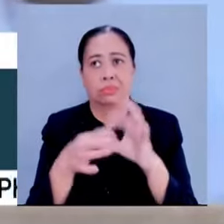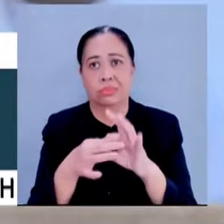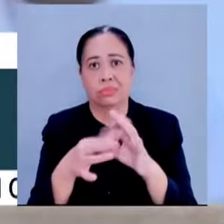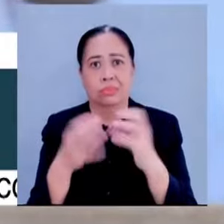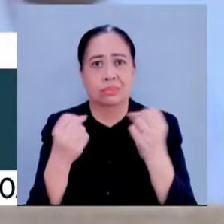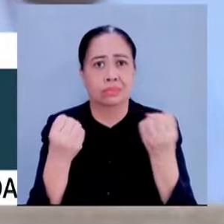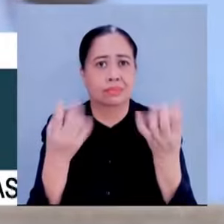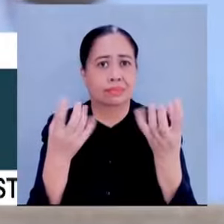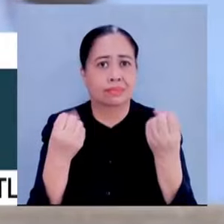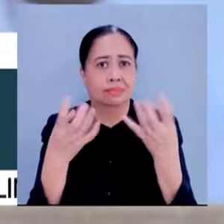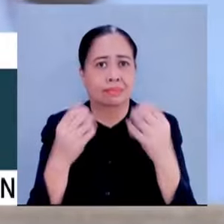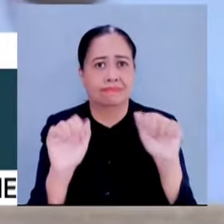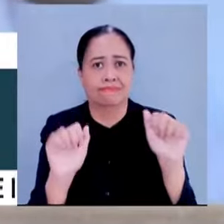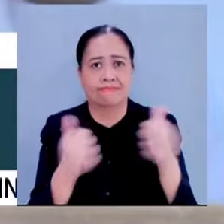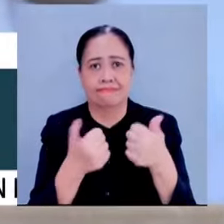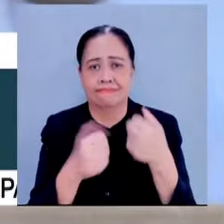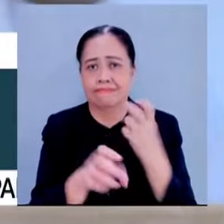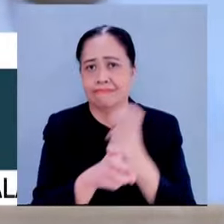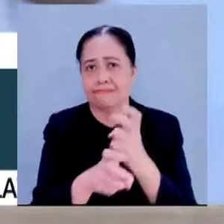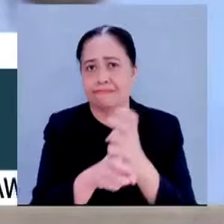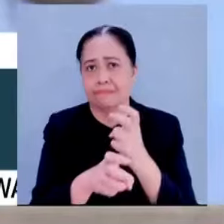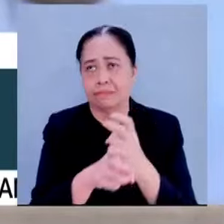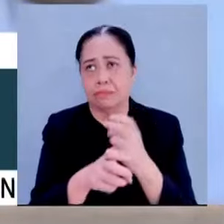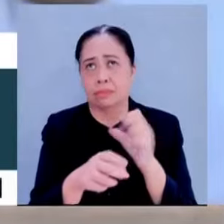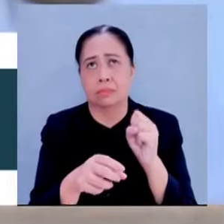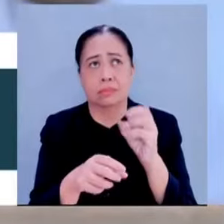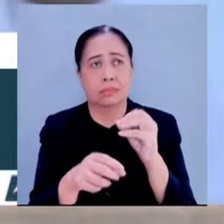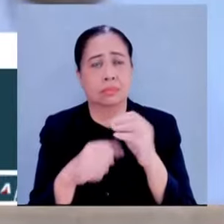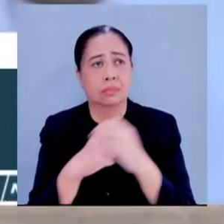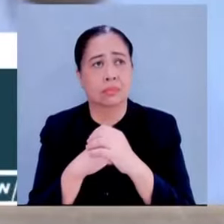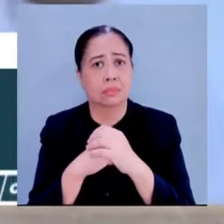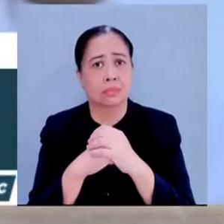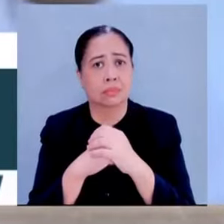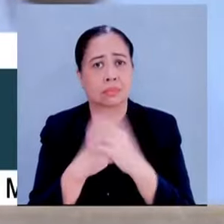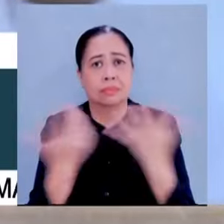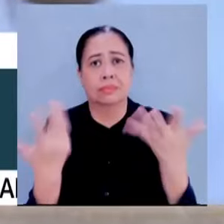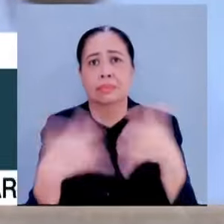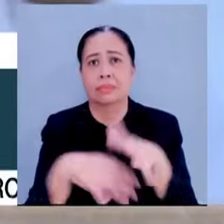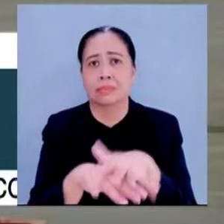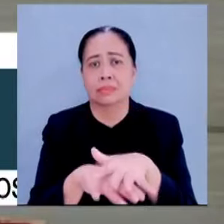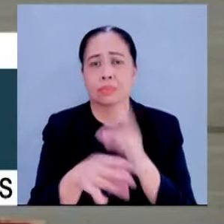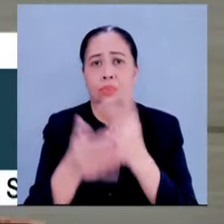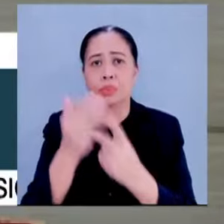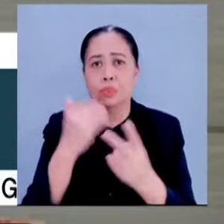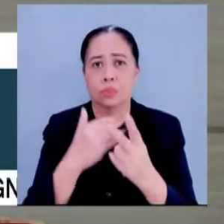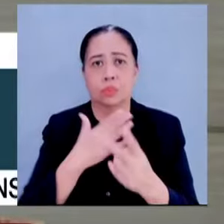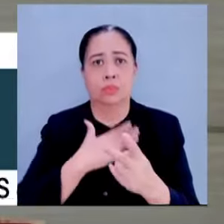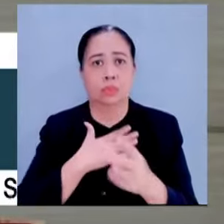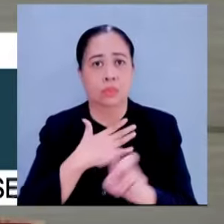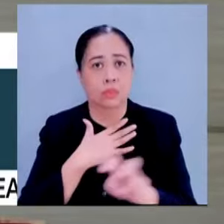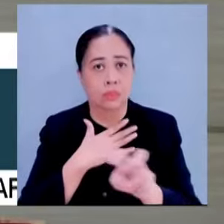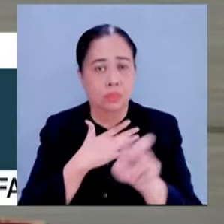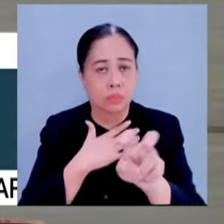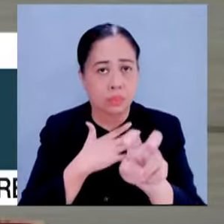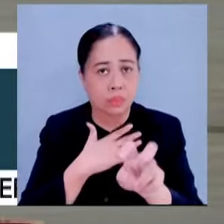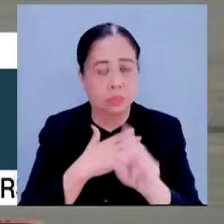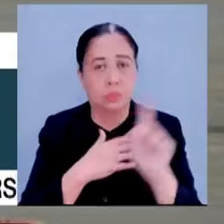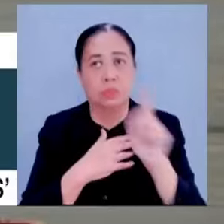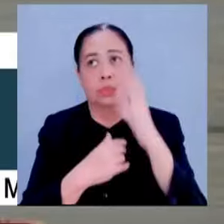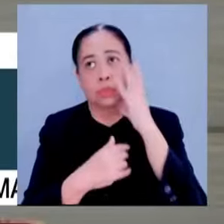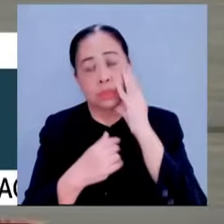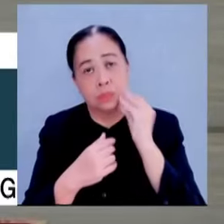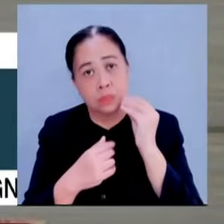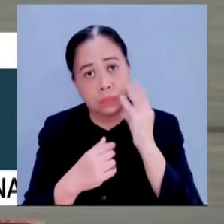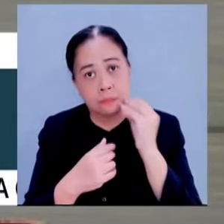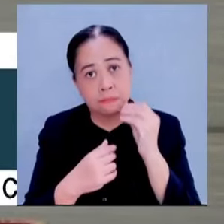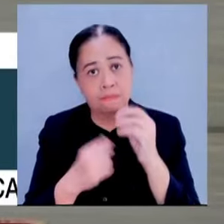of challenges, and so it's a combination of both my journey of what I went through